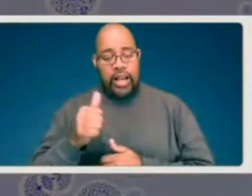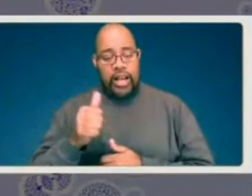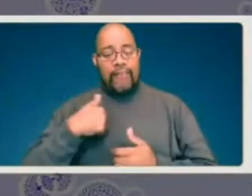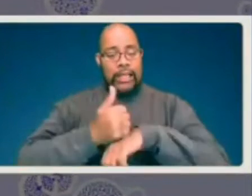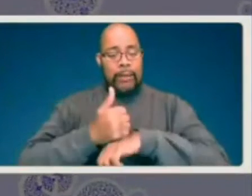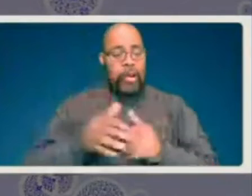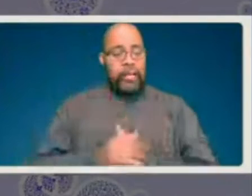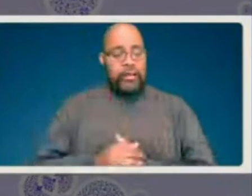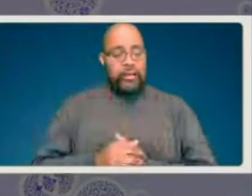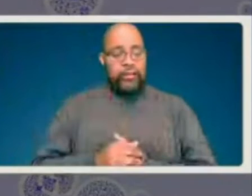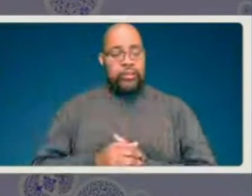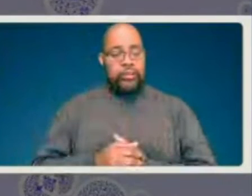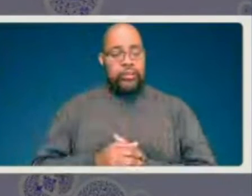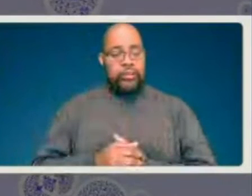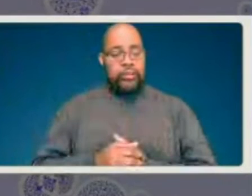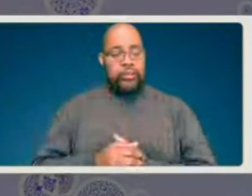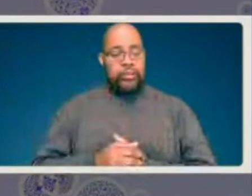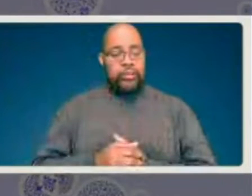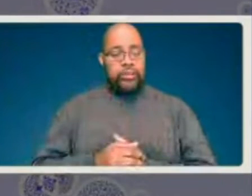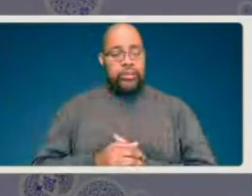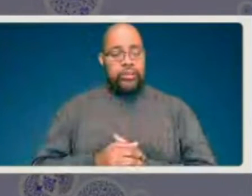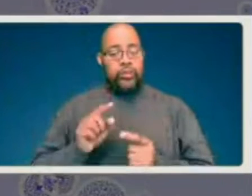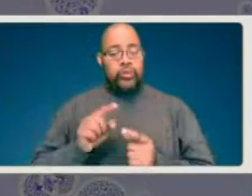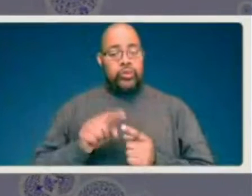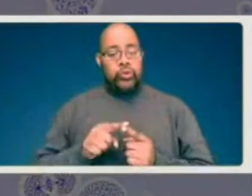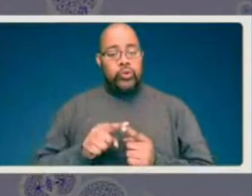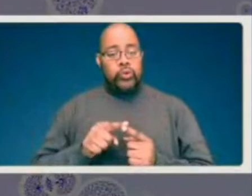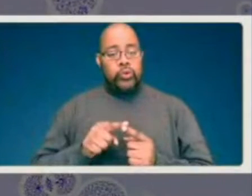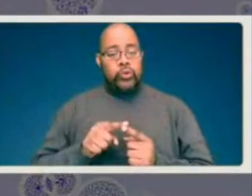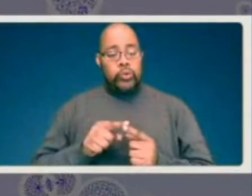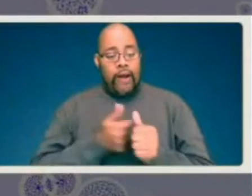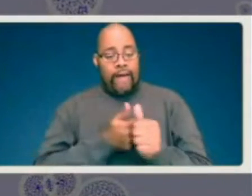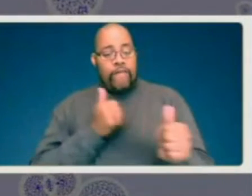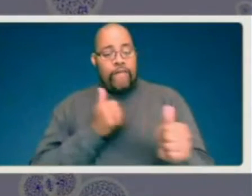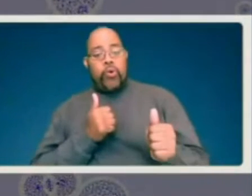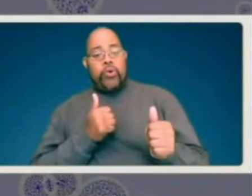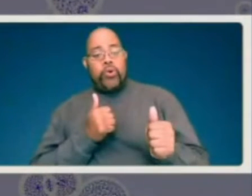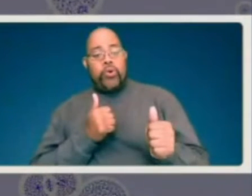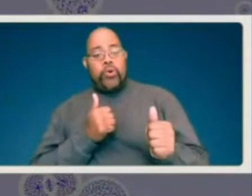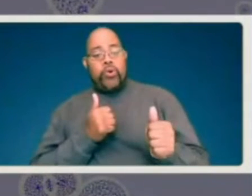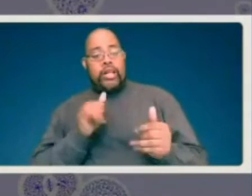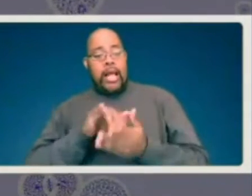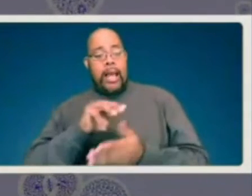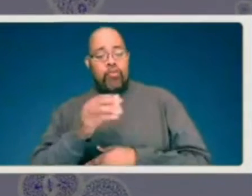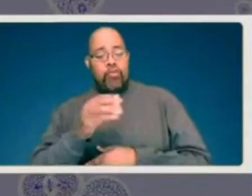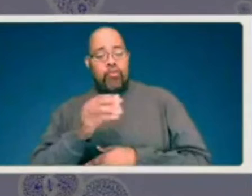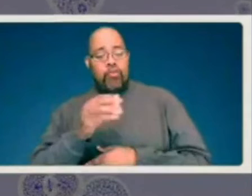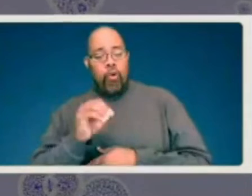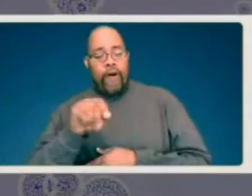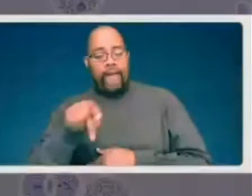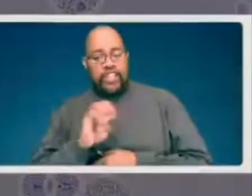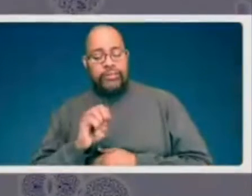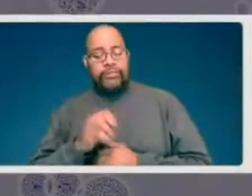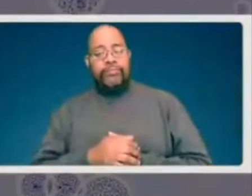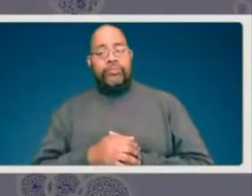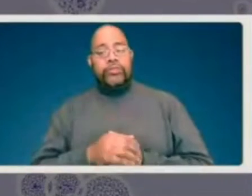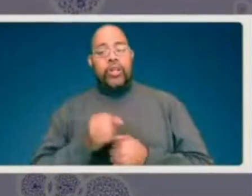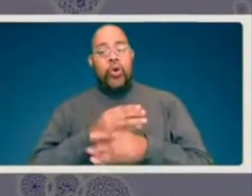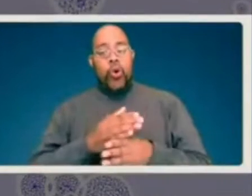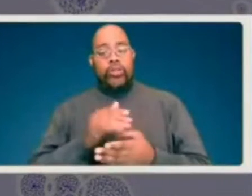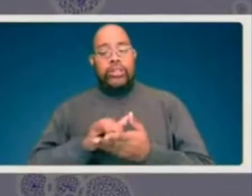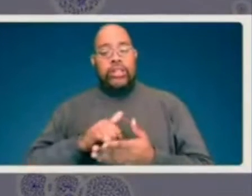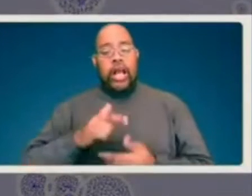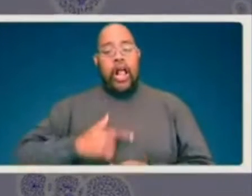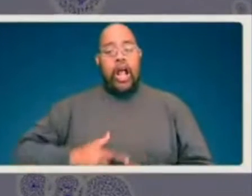have established a way to avoid this killing effect of this macrophage, which at the end